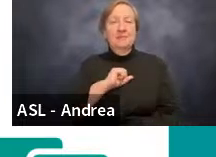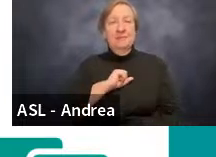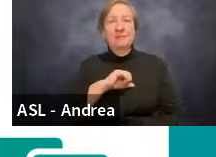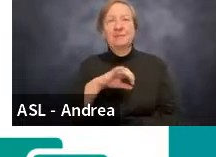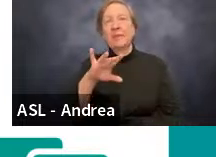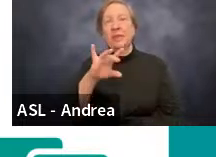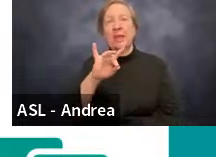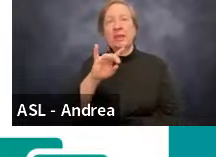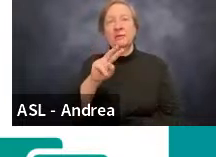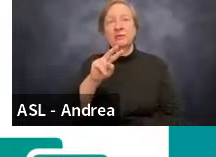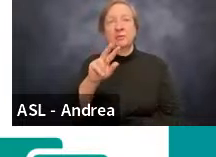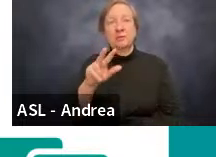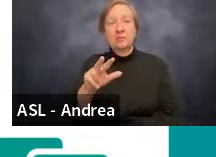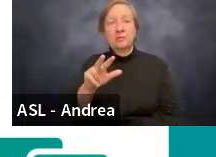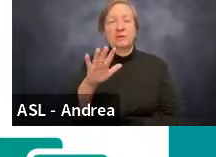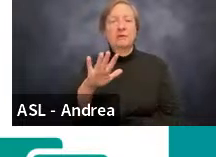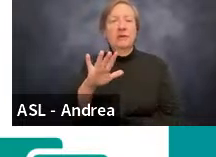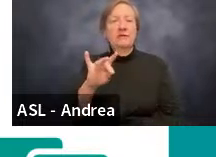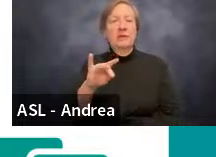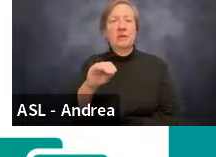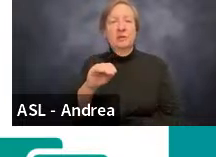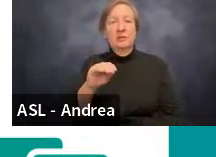number